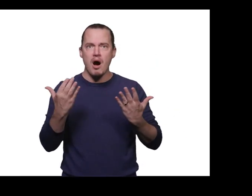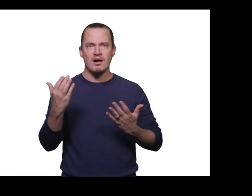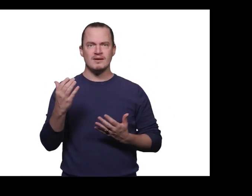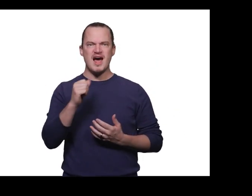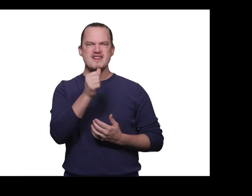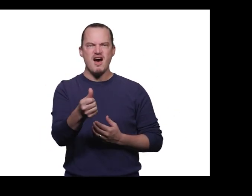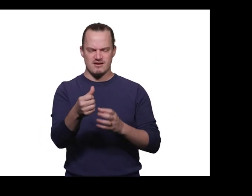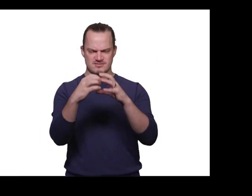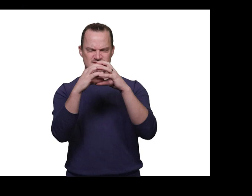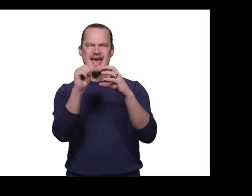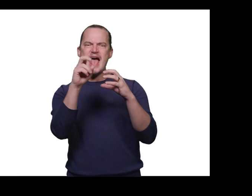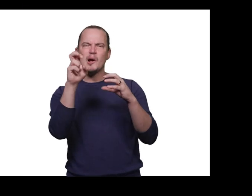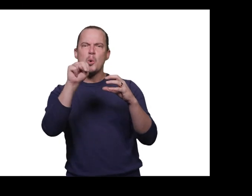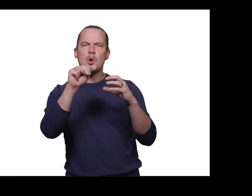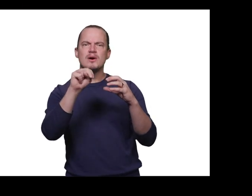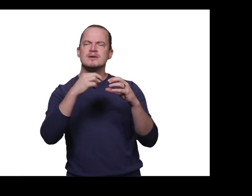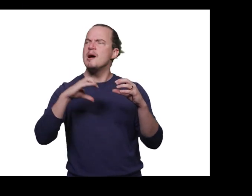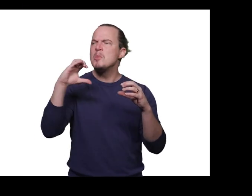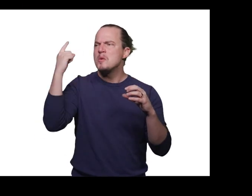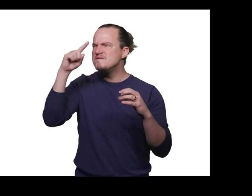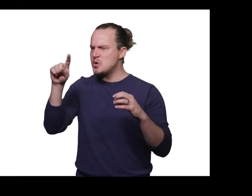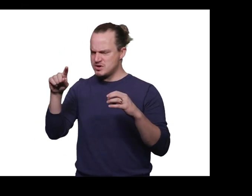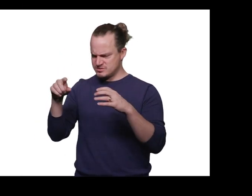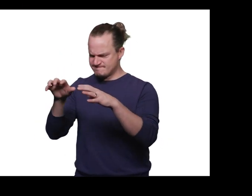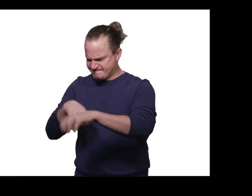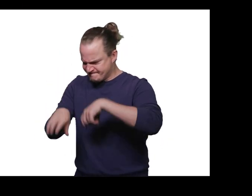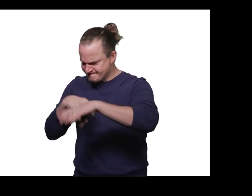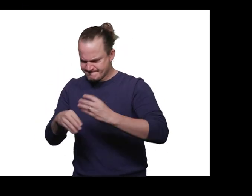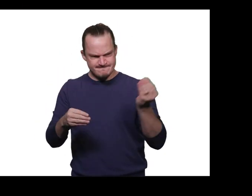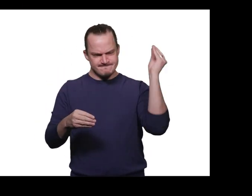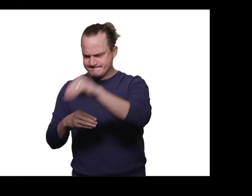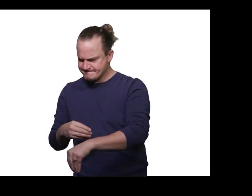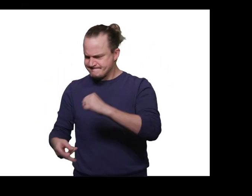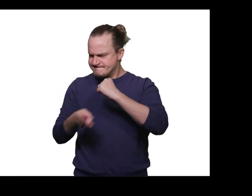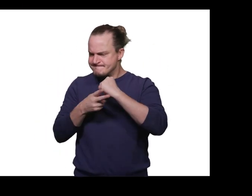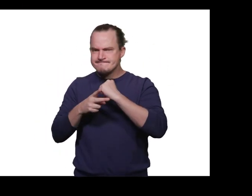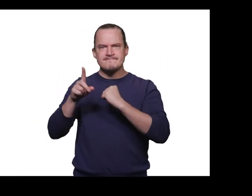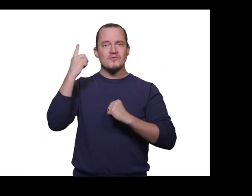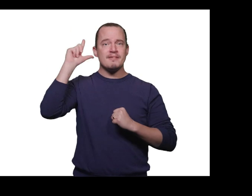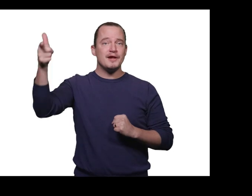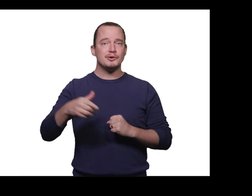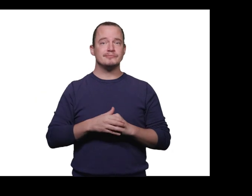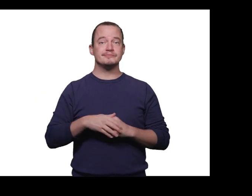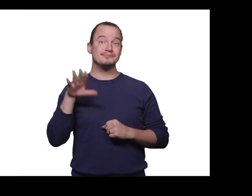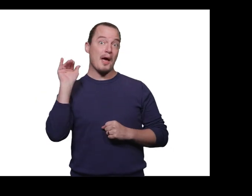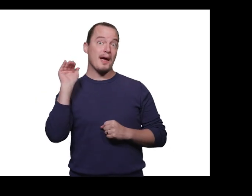and I am going to go find a hole, dig a hole, and bury my acorn. Bye.